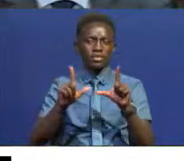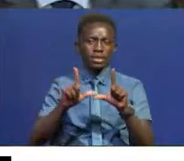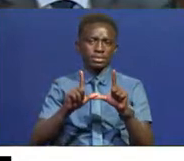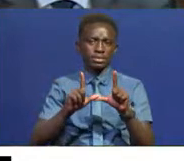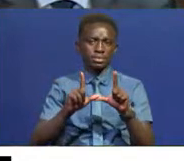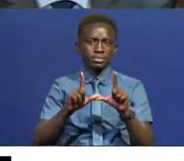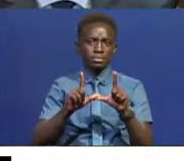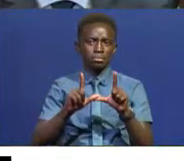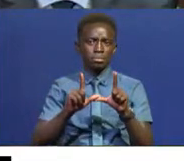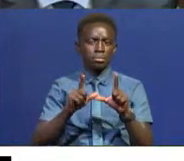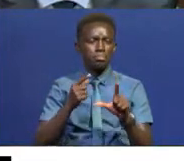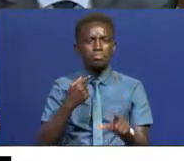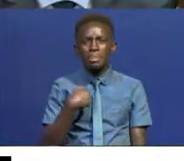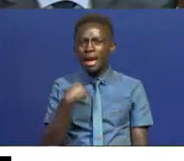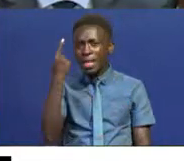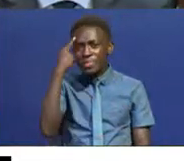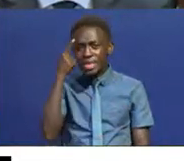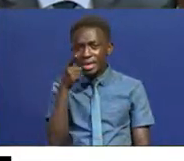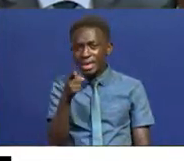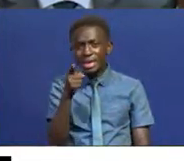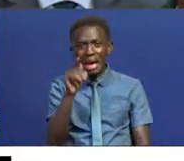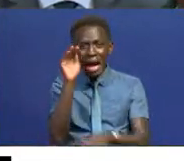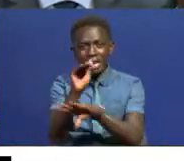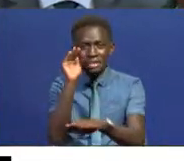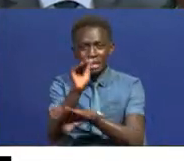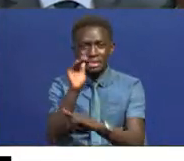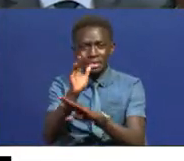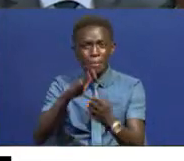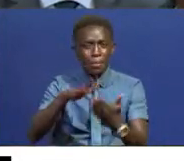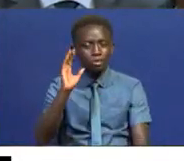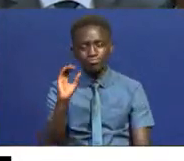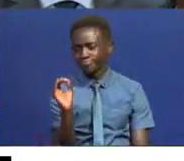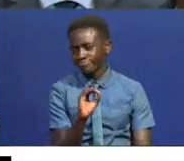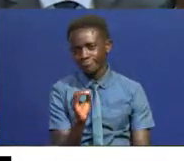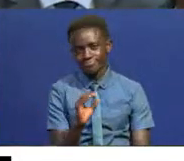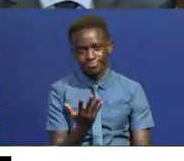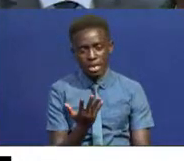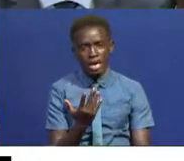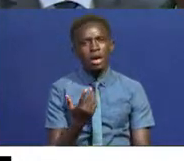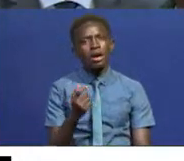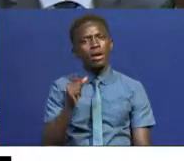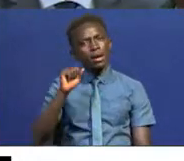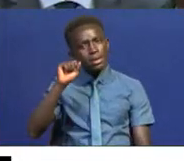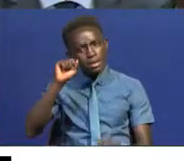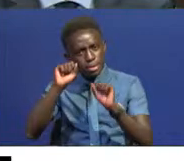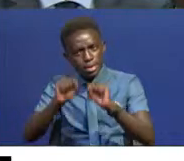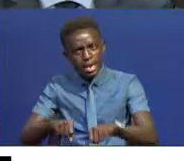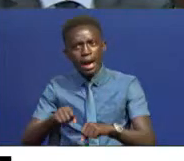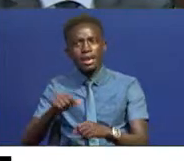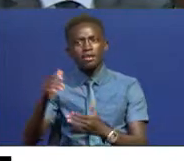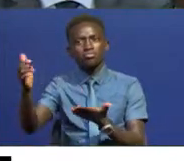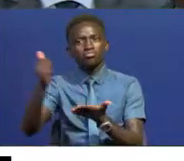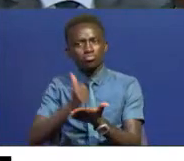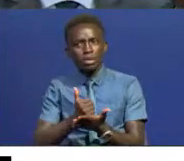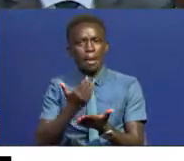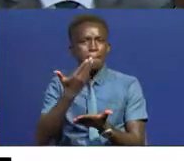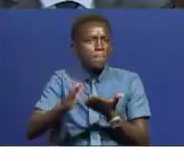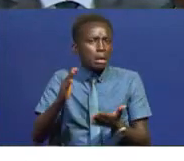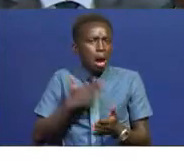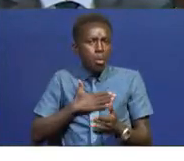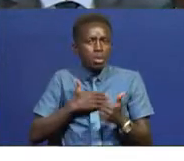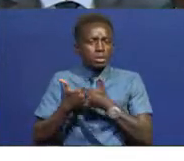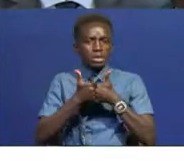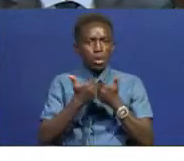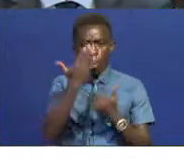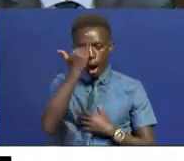I don't think that it's too much to ask, so that at least we can hire. Part of the challenges we have in the public service is because the